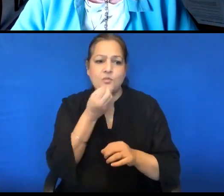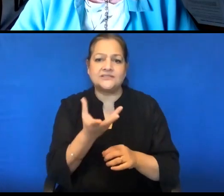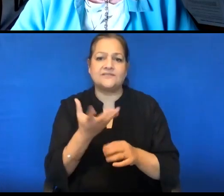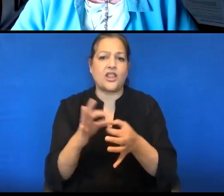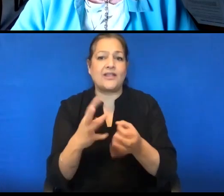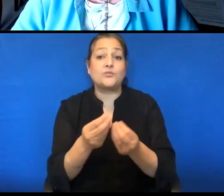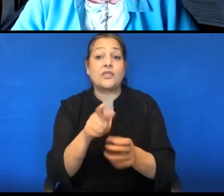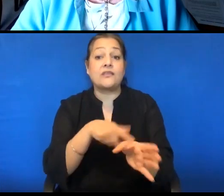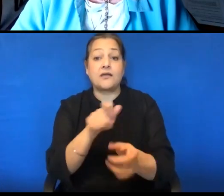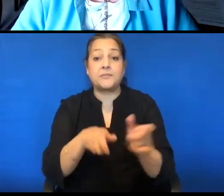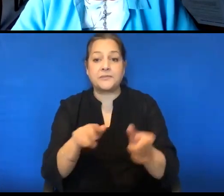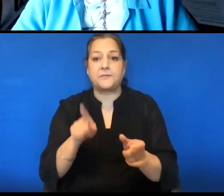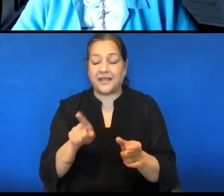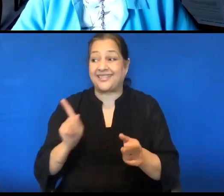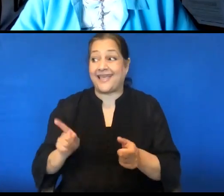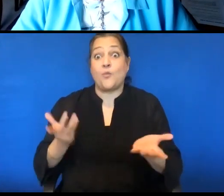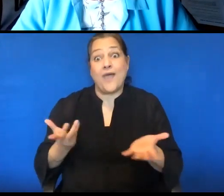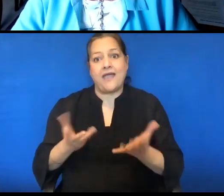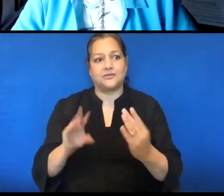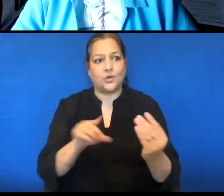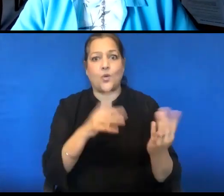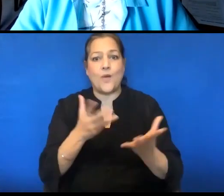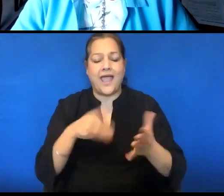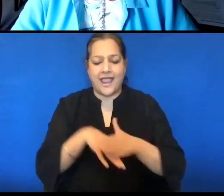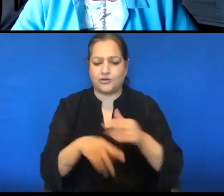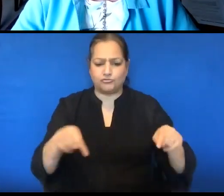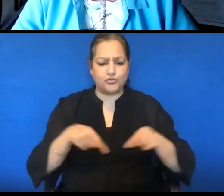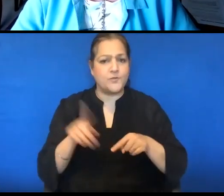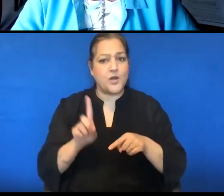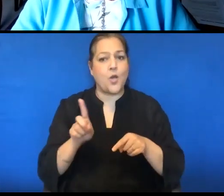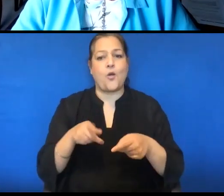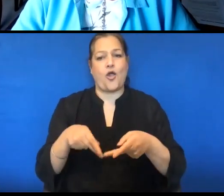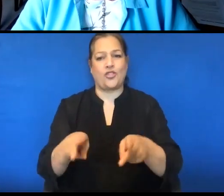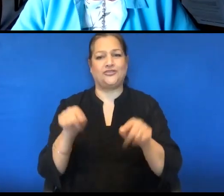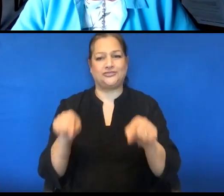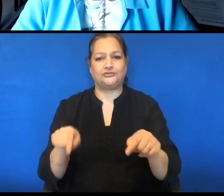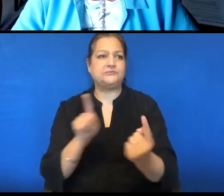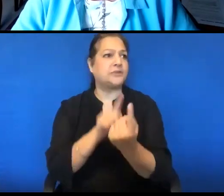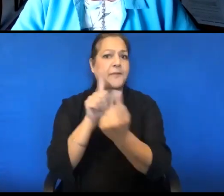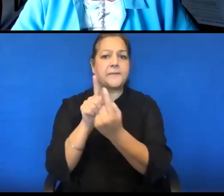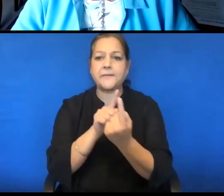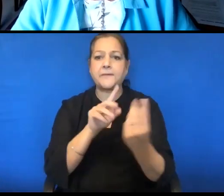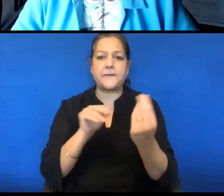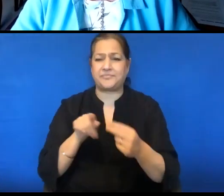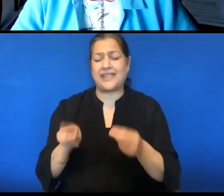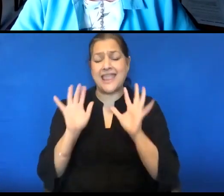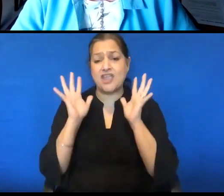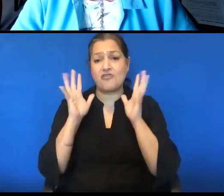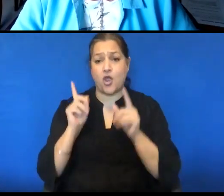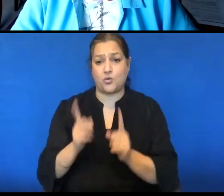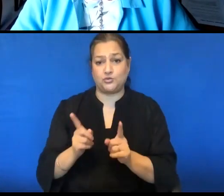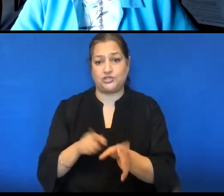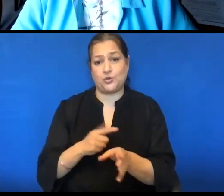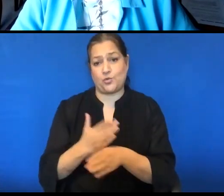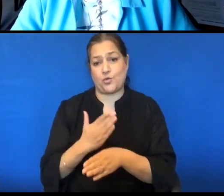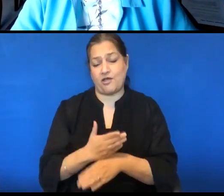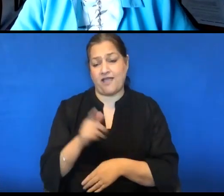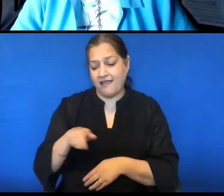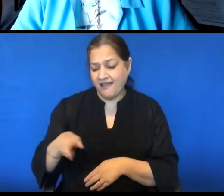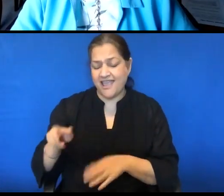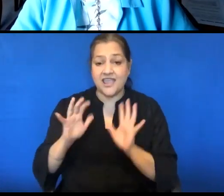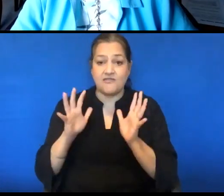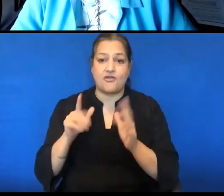but they were out on the streets doing it. Youth workers are heroes. They're absolutely heroes for what they do. They need more funding.